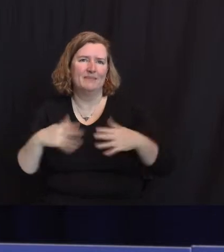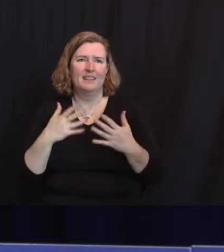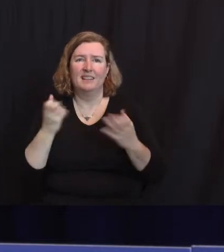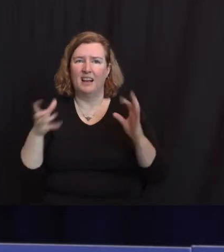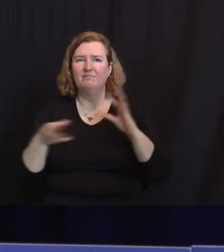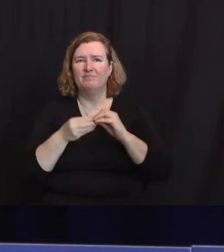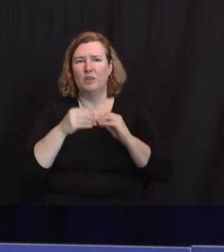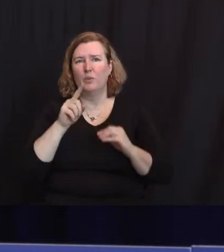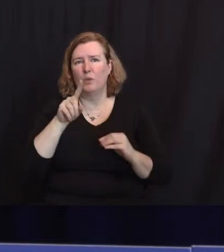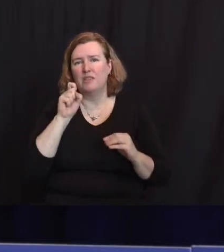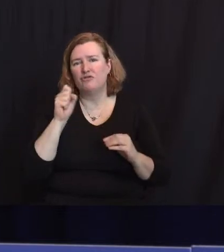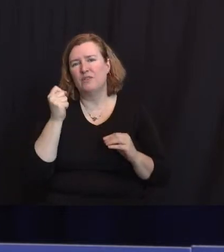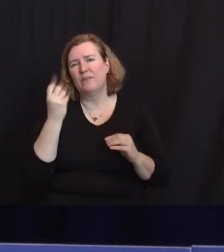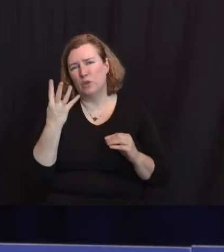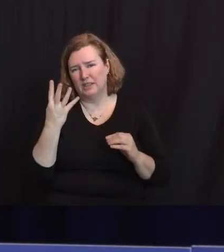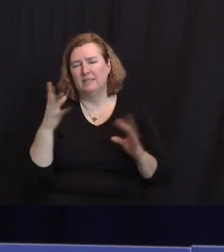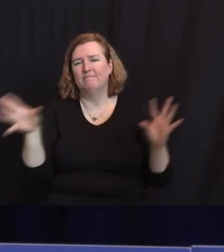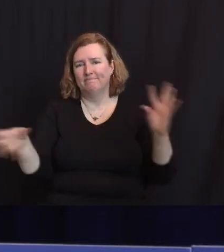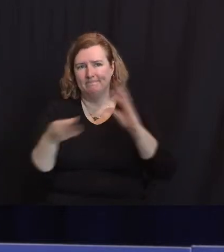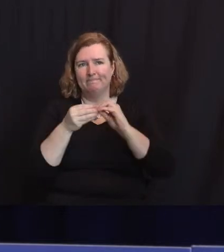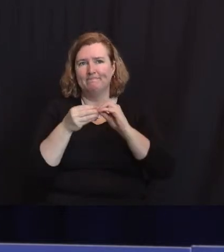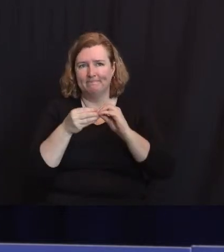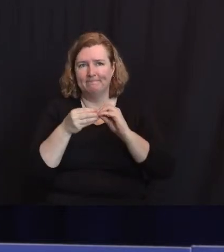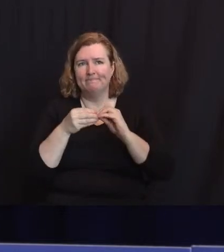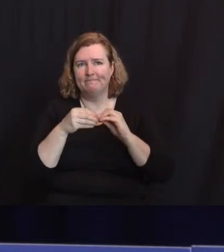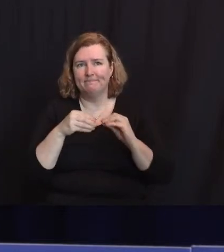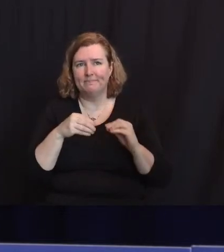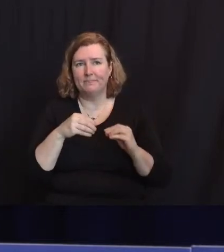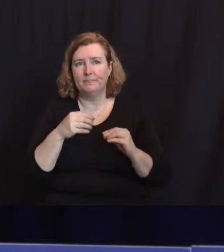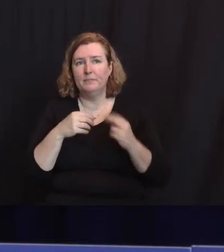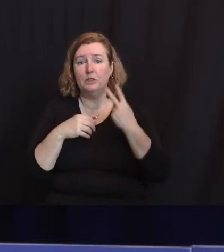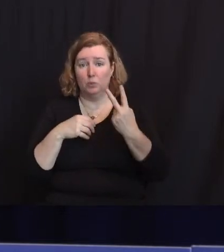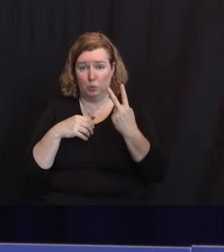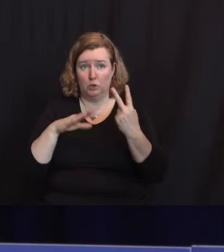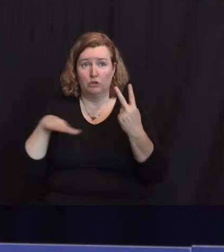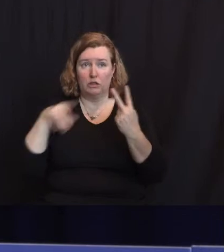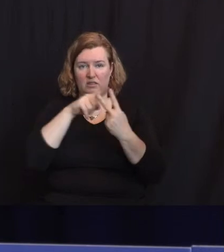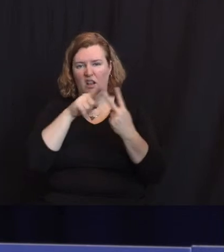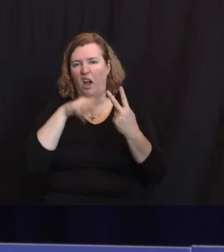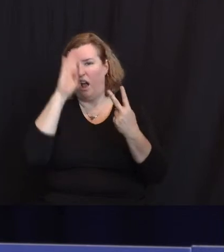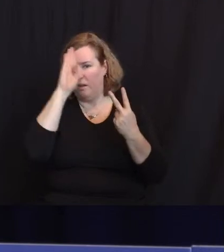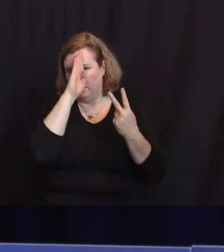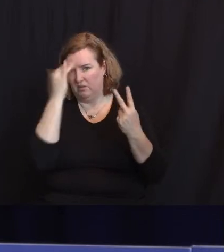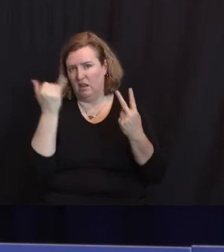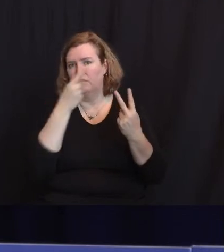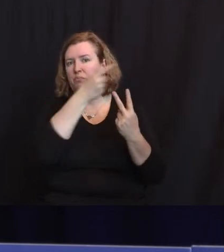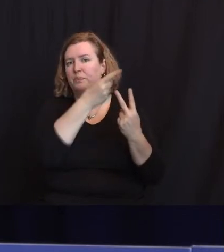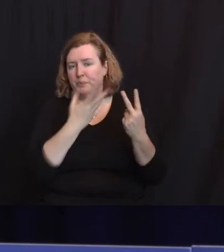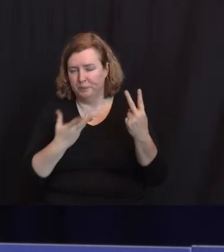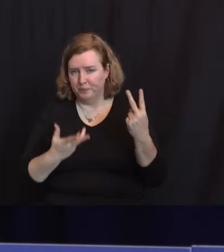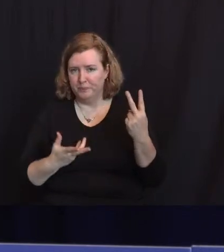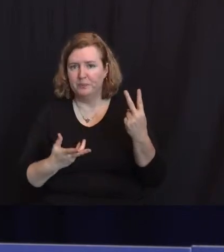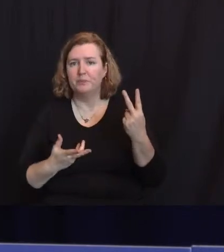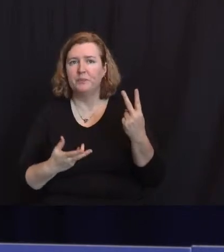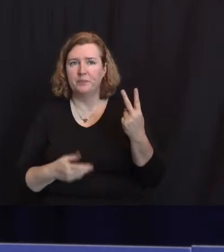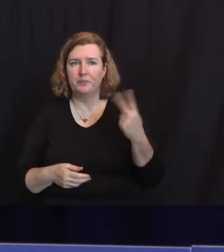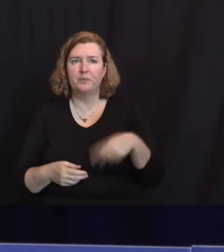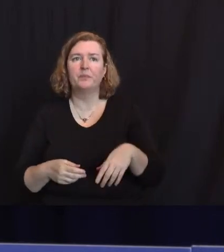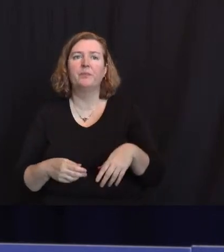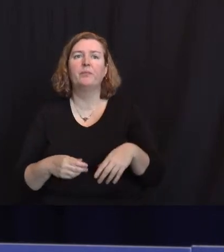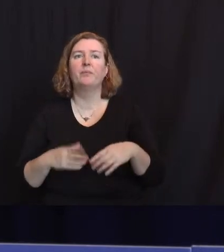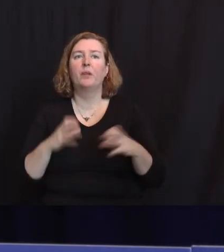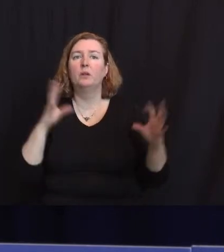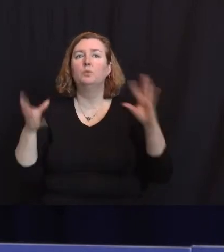114 cumulative cases in our state. 2 of those children are hospitalized. We are reporting a total